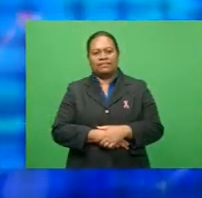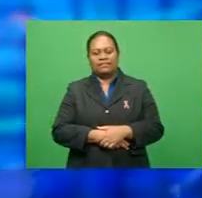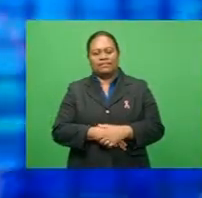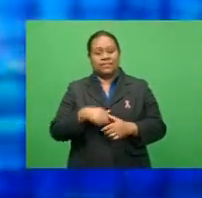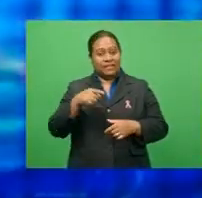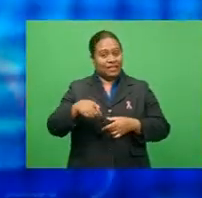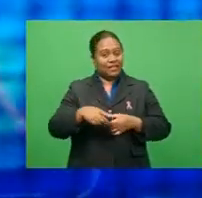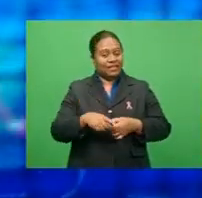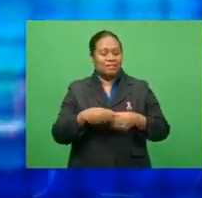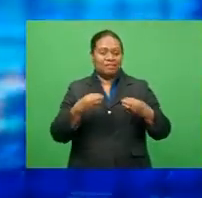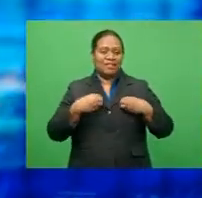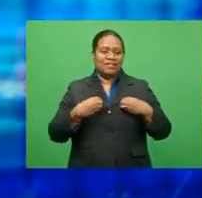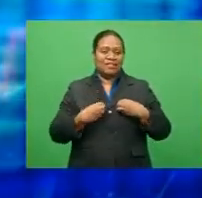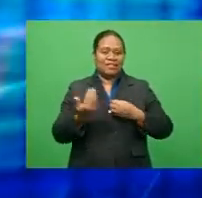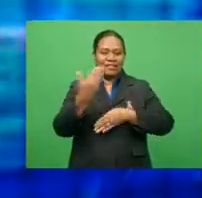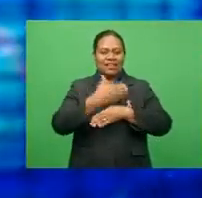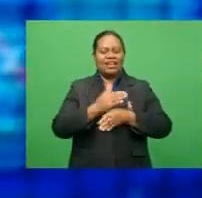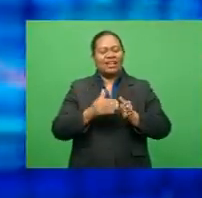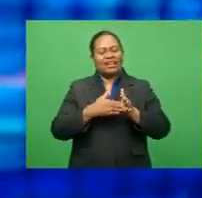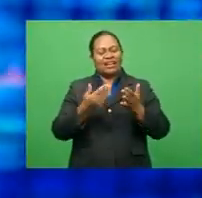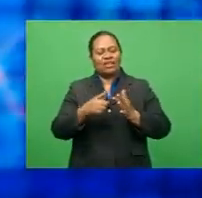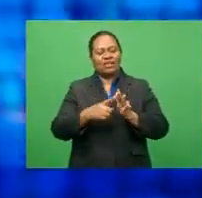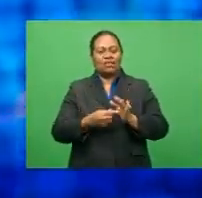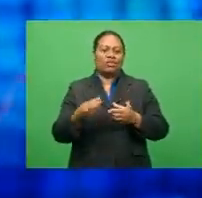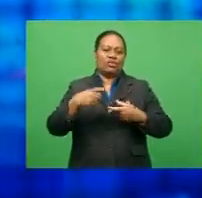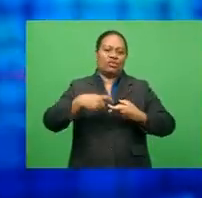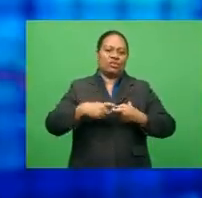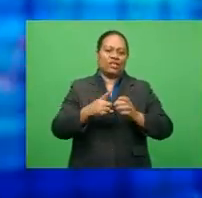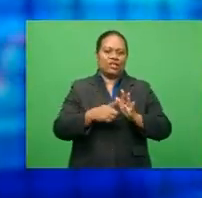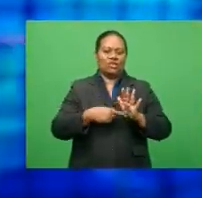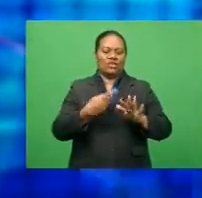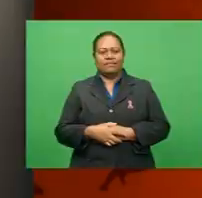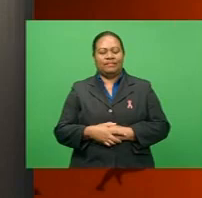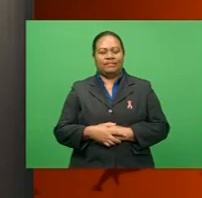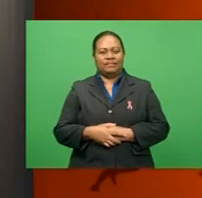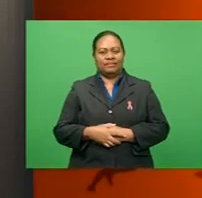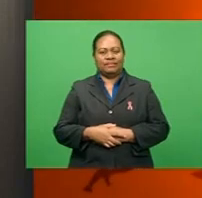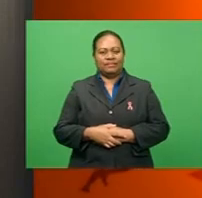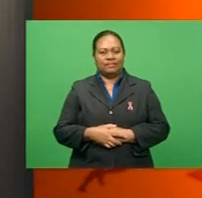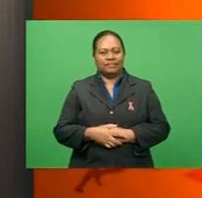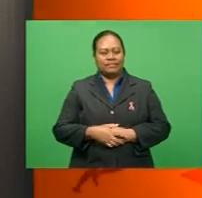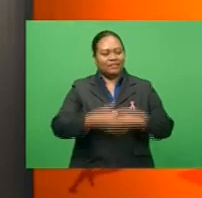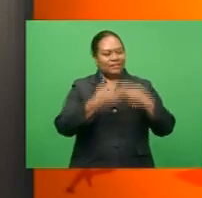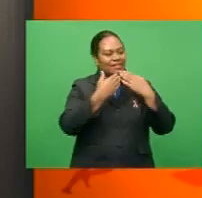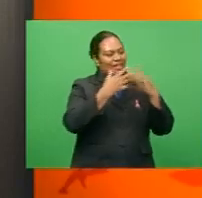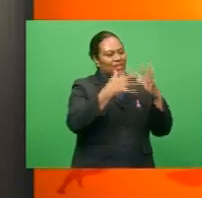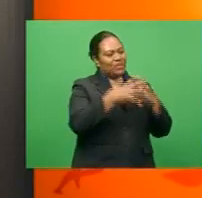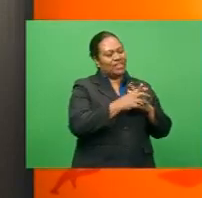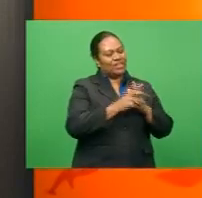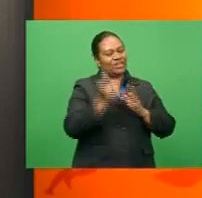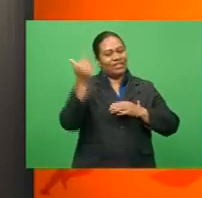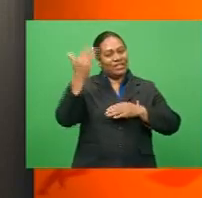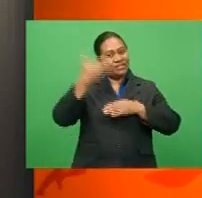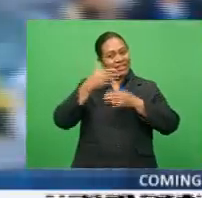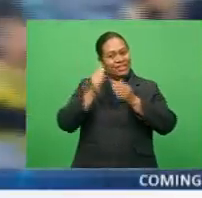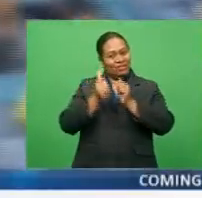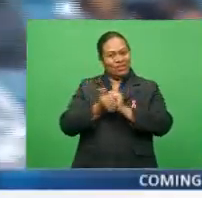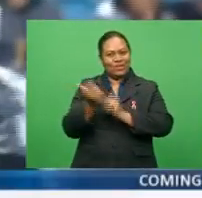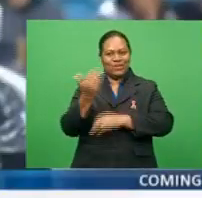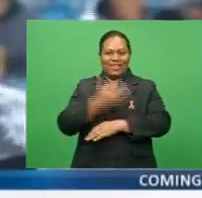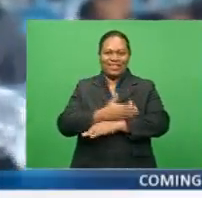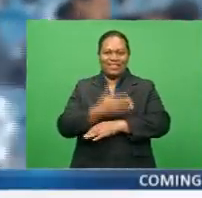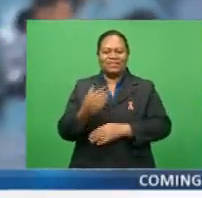And that's it from Business Tonight. We now join Jamie with the latest in sports. Naka Whitney, and good evening in Sports Tonight.